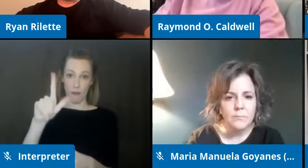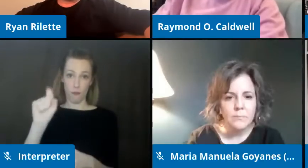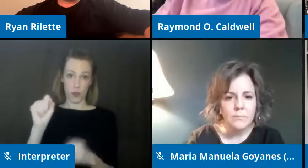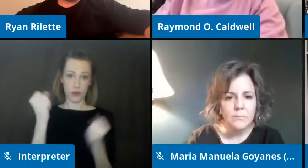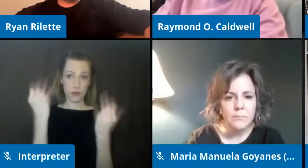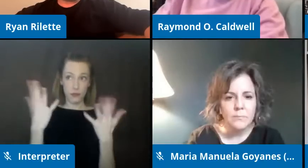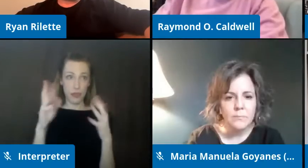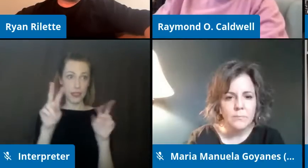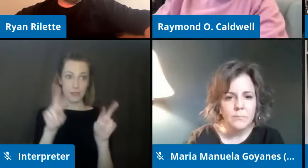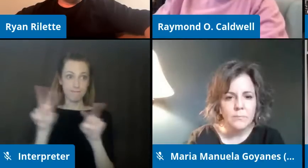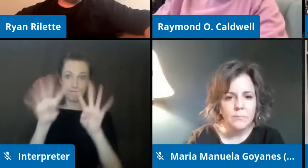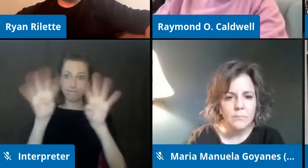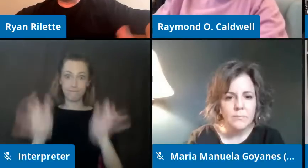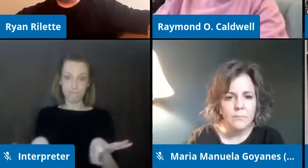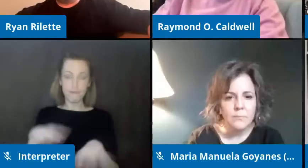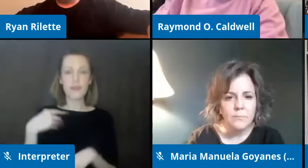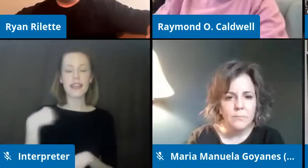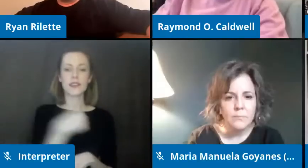we start summer camp